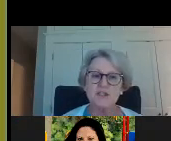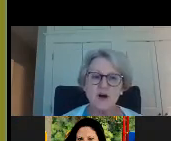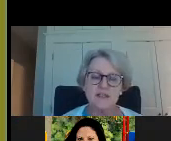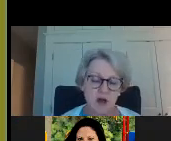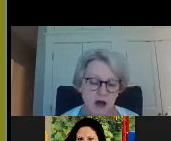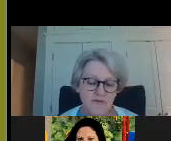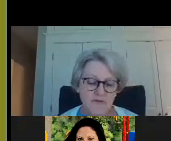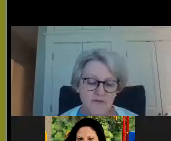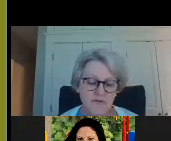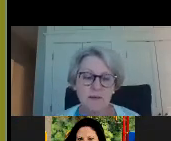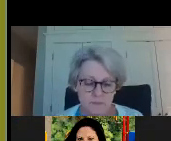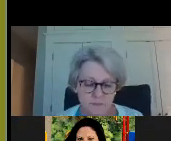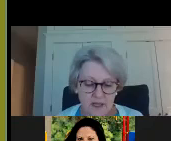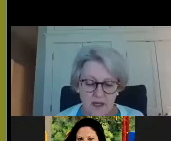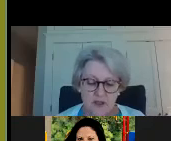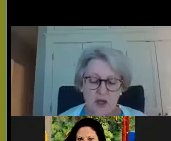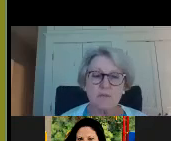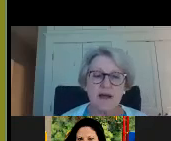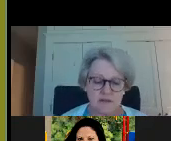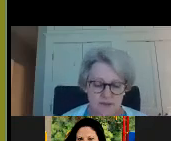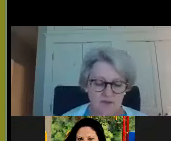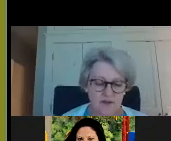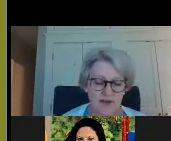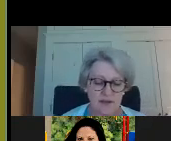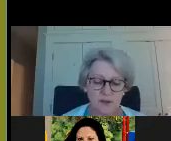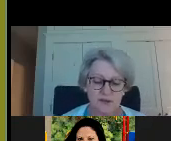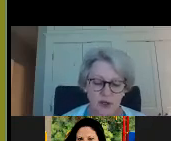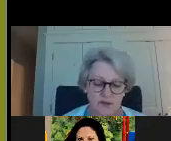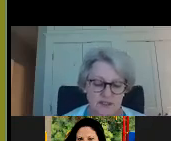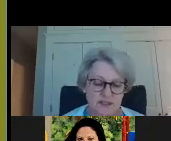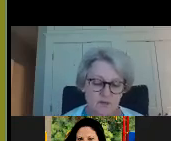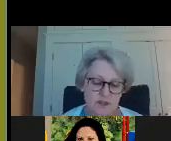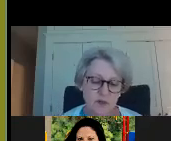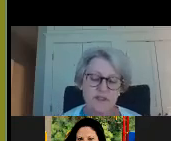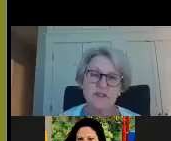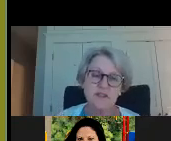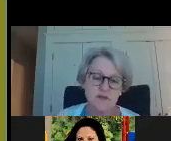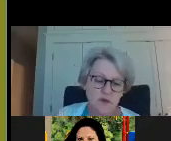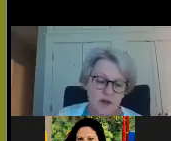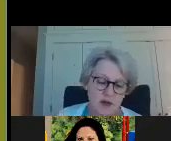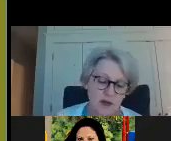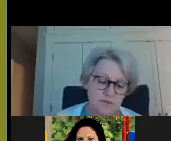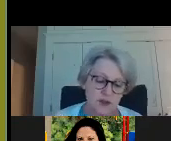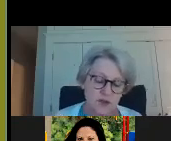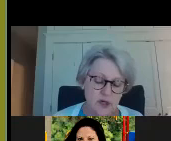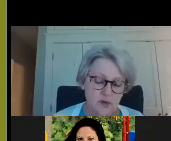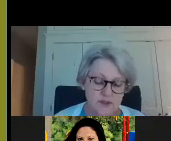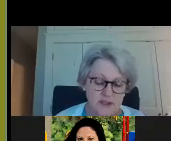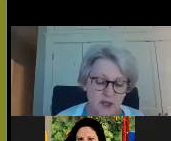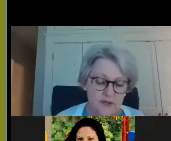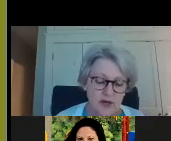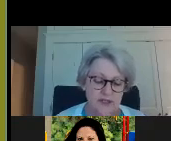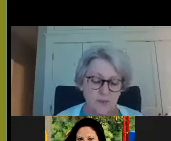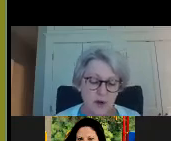going to start us off on talking about some of the available services and resources through the Children and Youth with